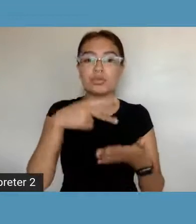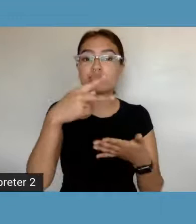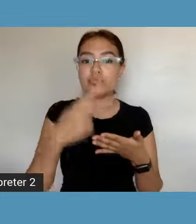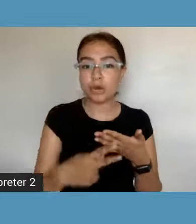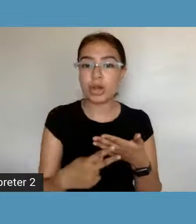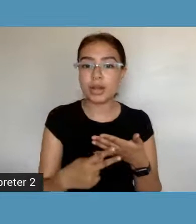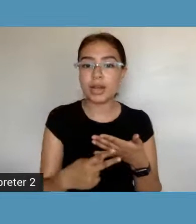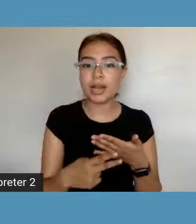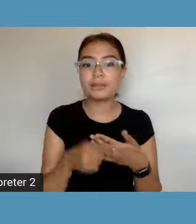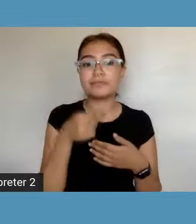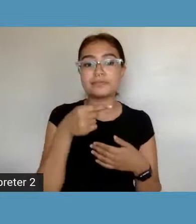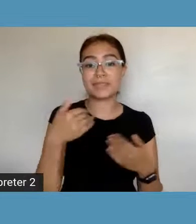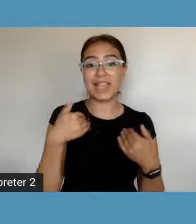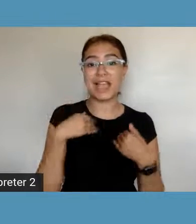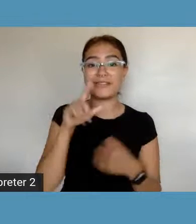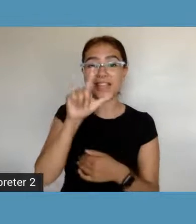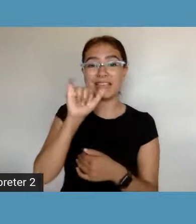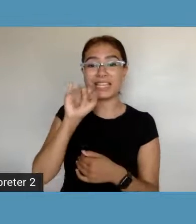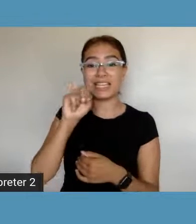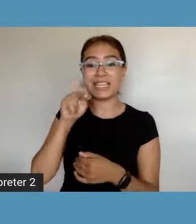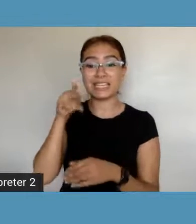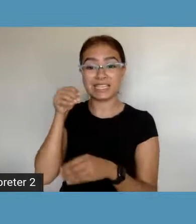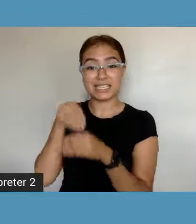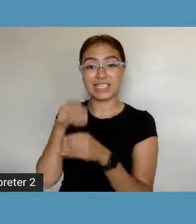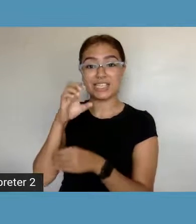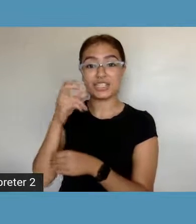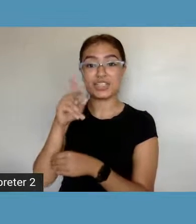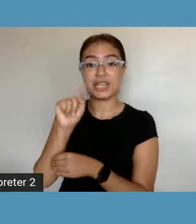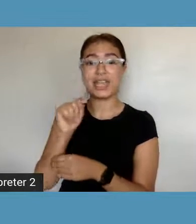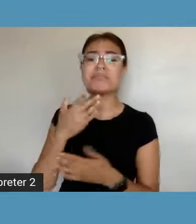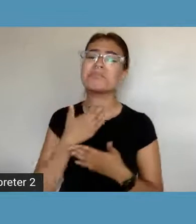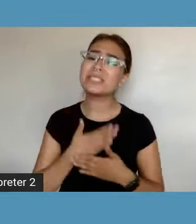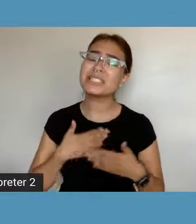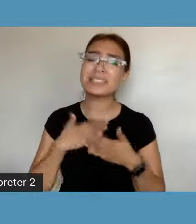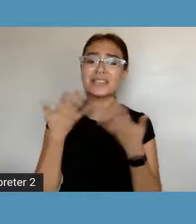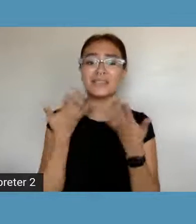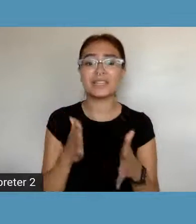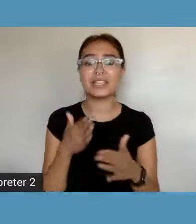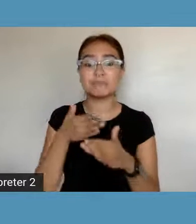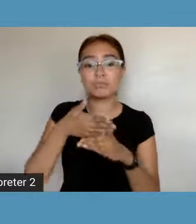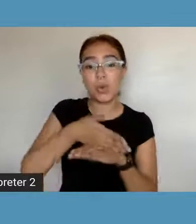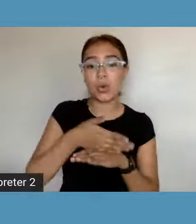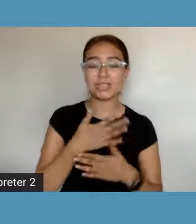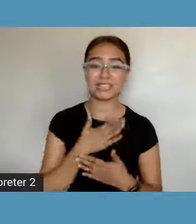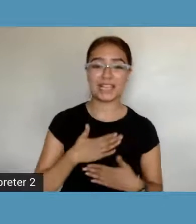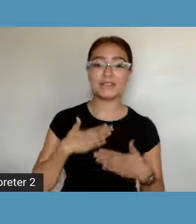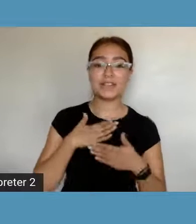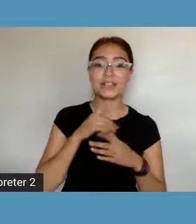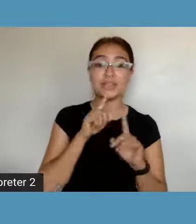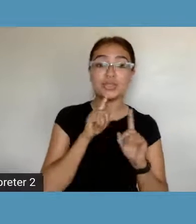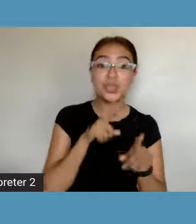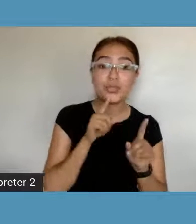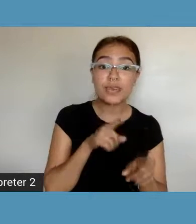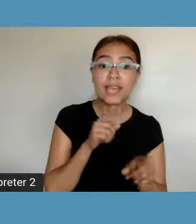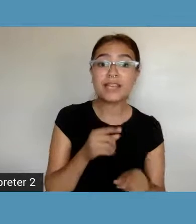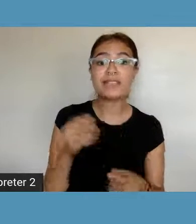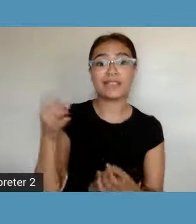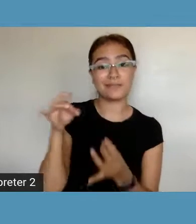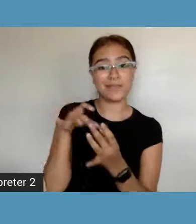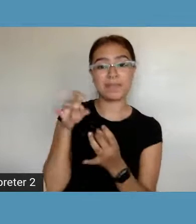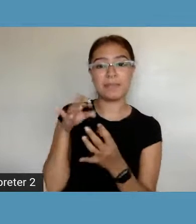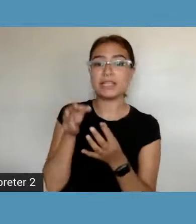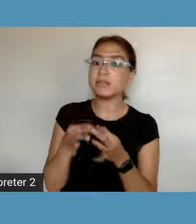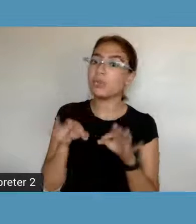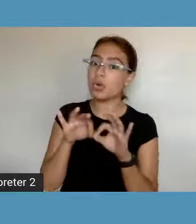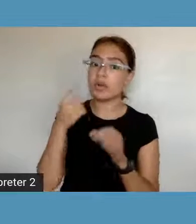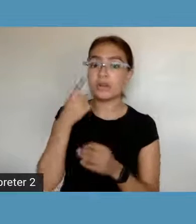those. And please remember to complete the post-event satisfaction survey. Your feedback is very important to us and informs the work that we do